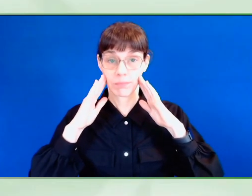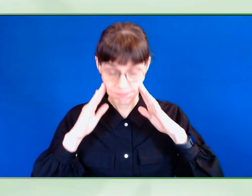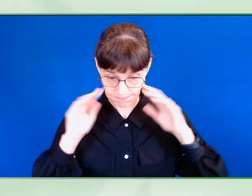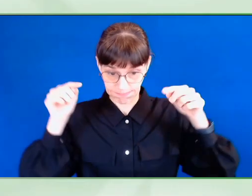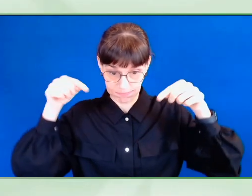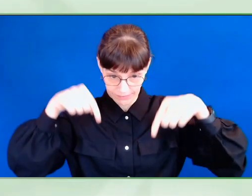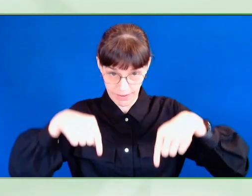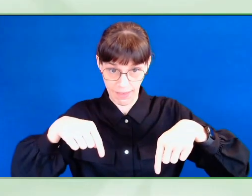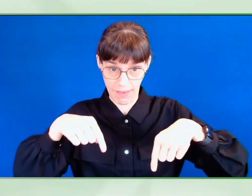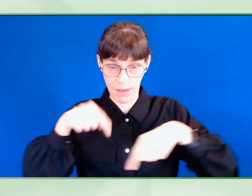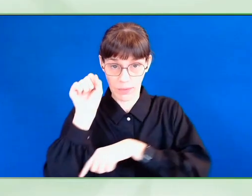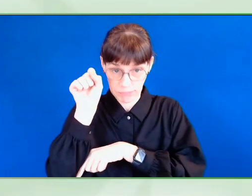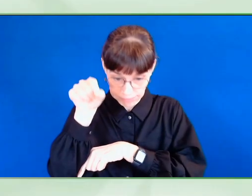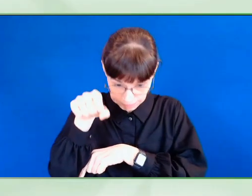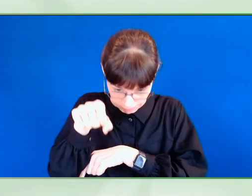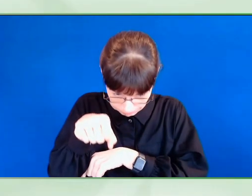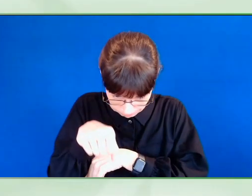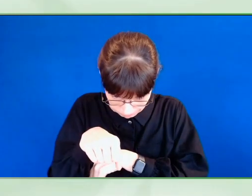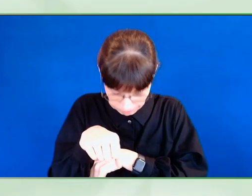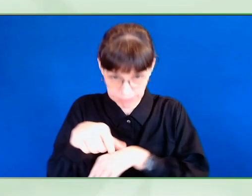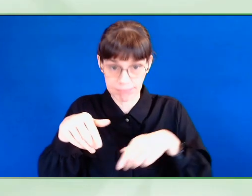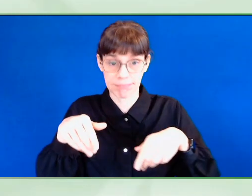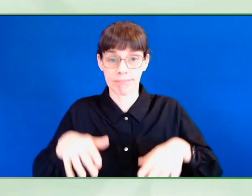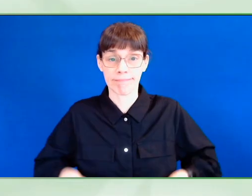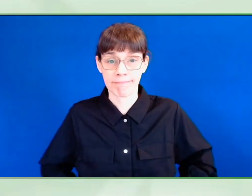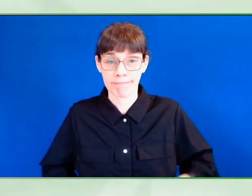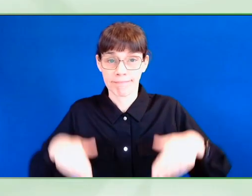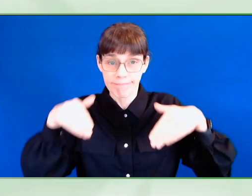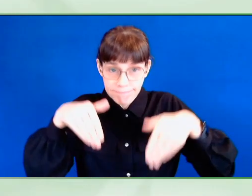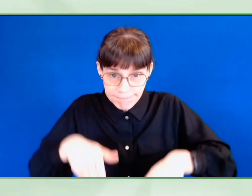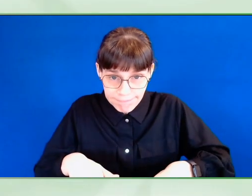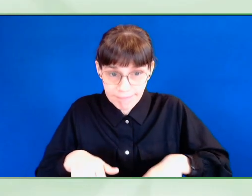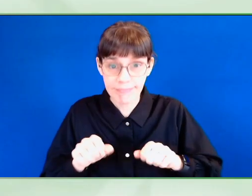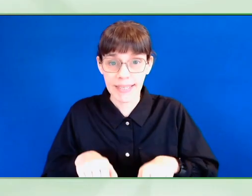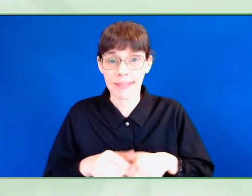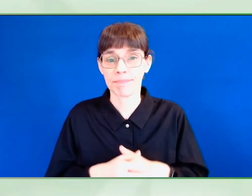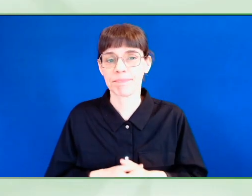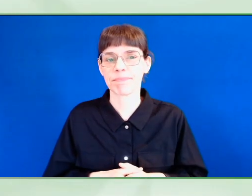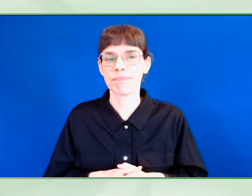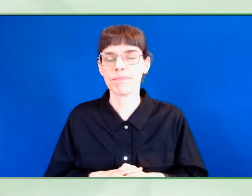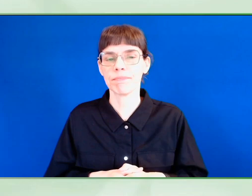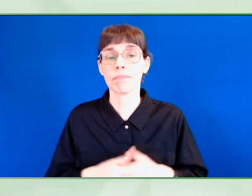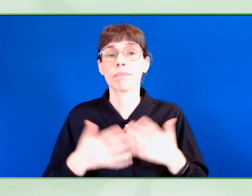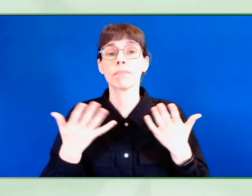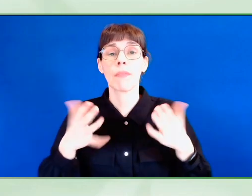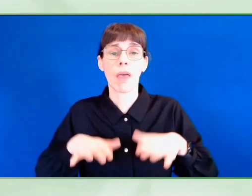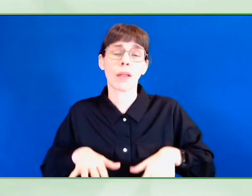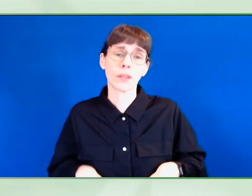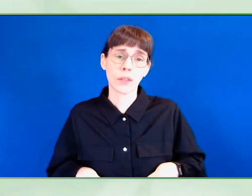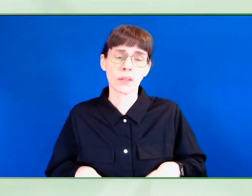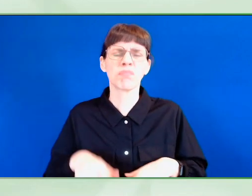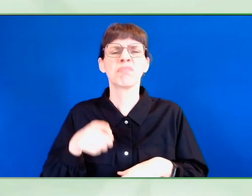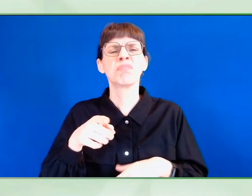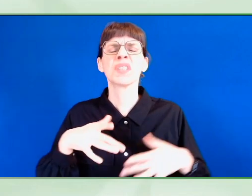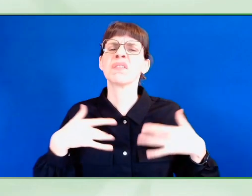the top of those legs, the thighs. Hands can come resting on those thighs. If it doesn't feel comfortable for you, your forward fold